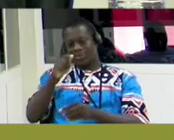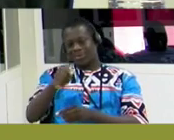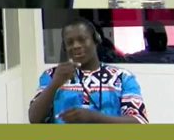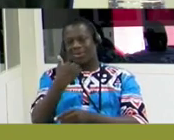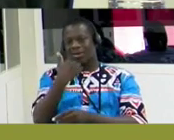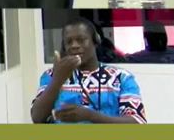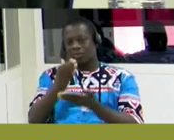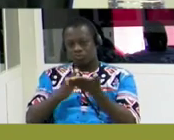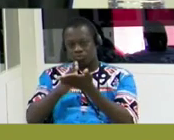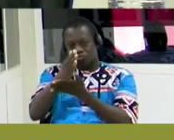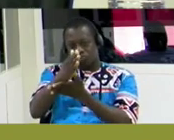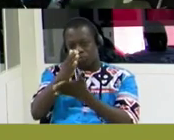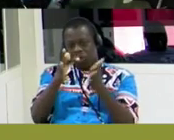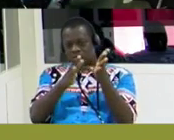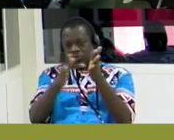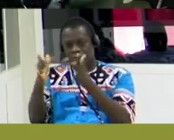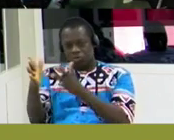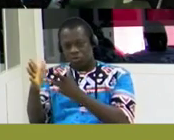our Lord. Amen.